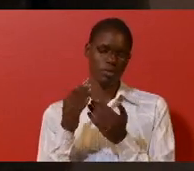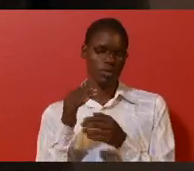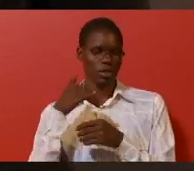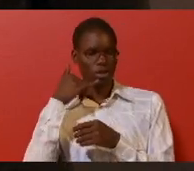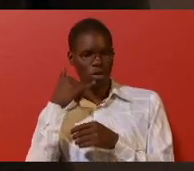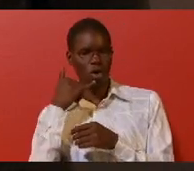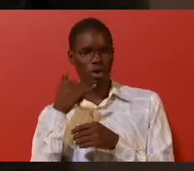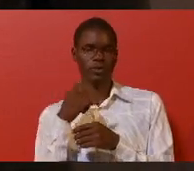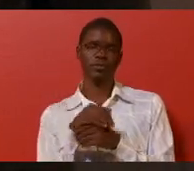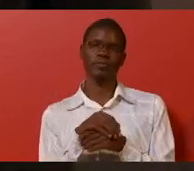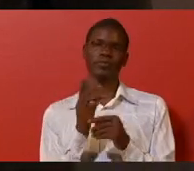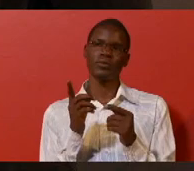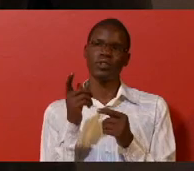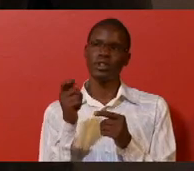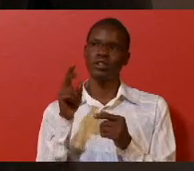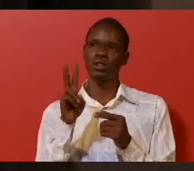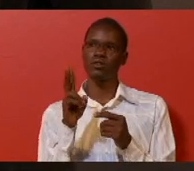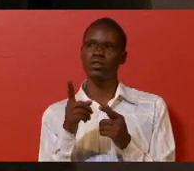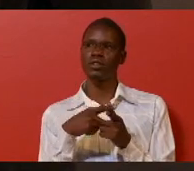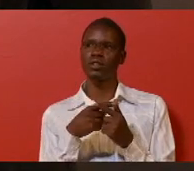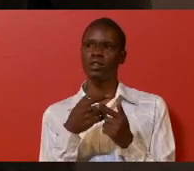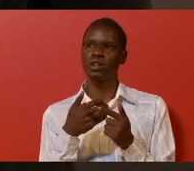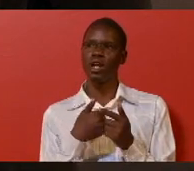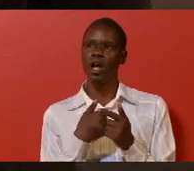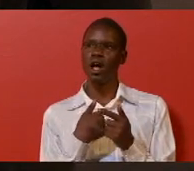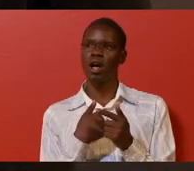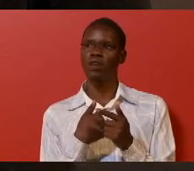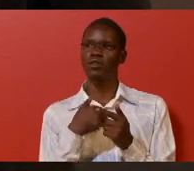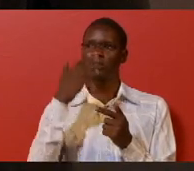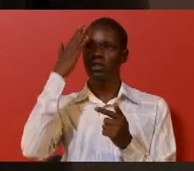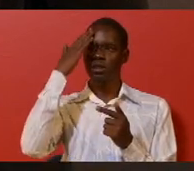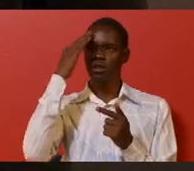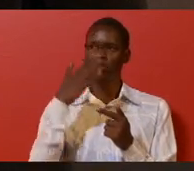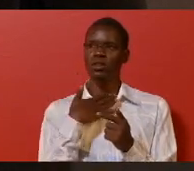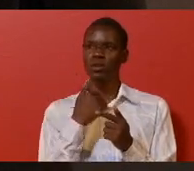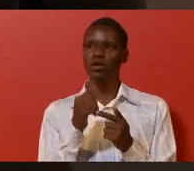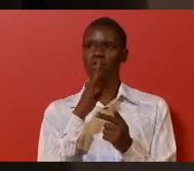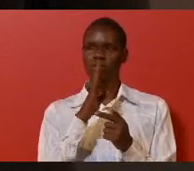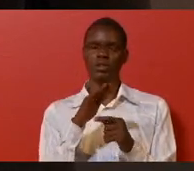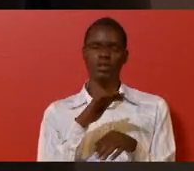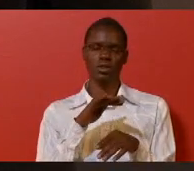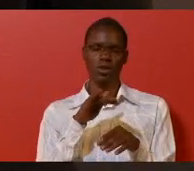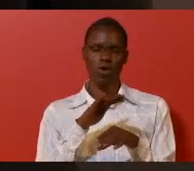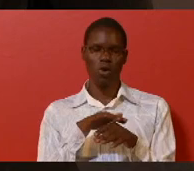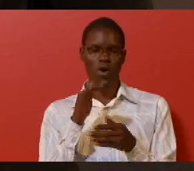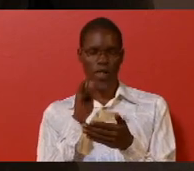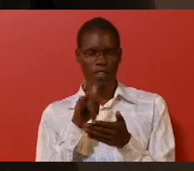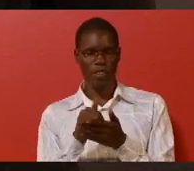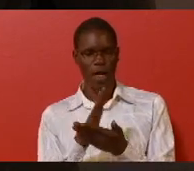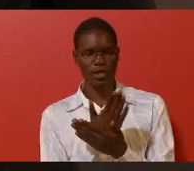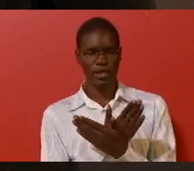Channel and let their desires be known. You want to be on God's side. Remember, there are only two sides. The side of